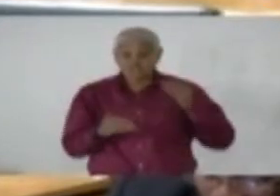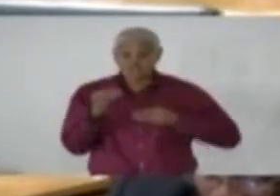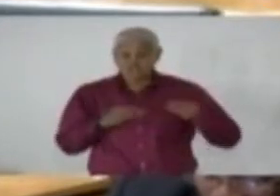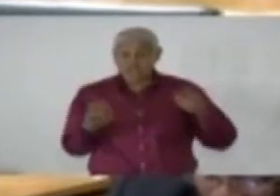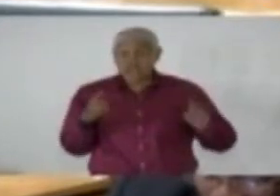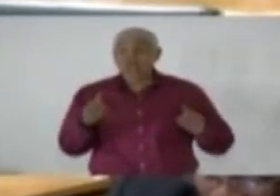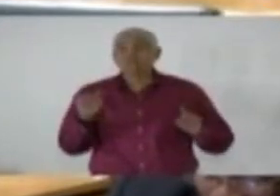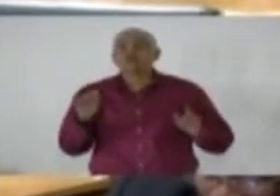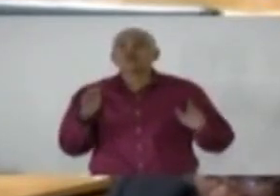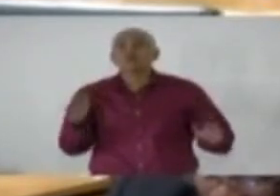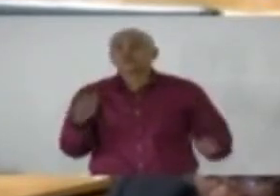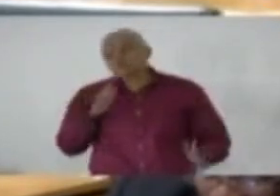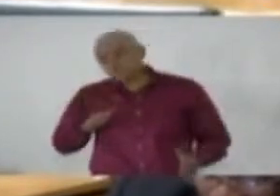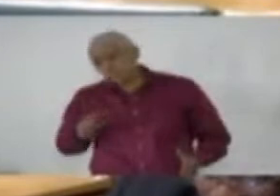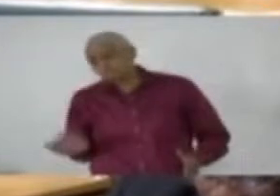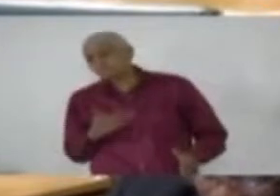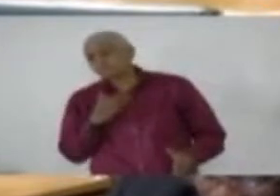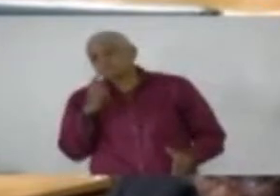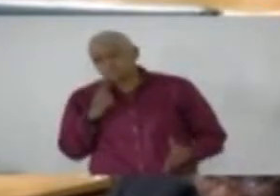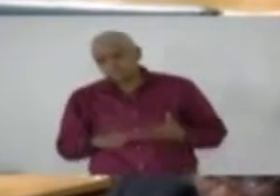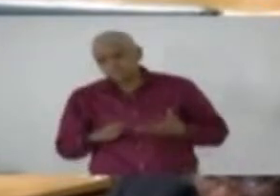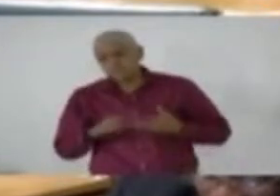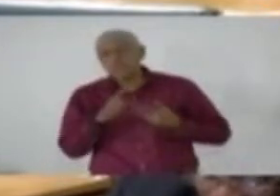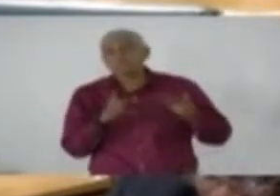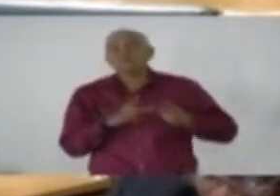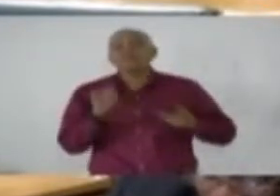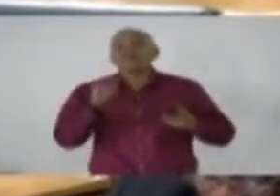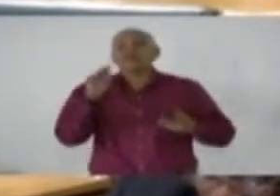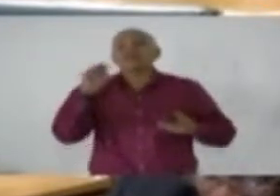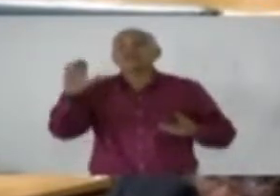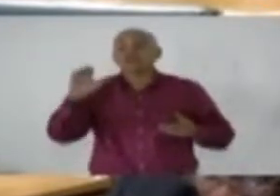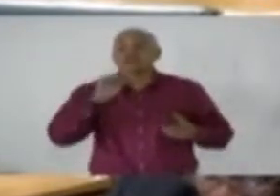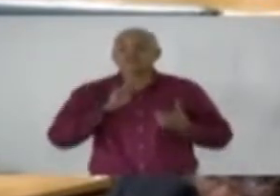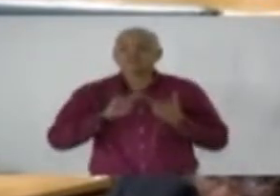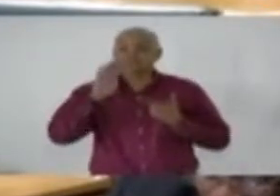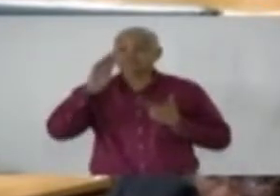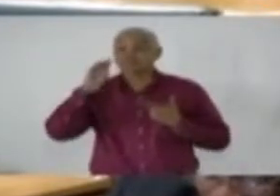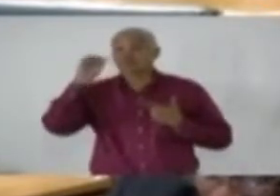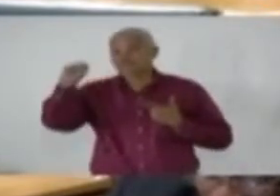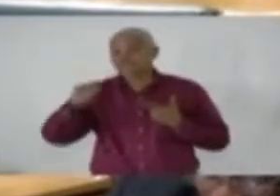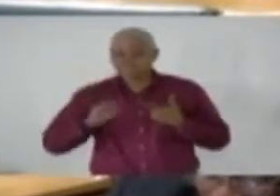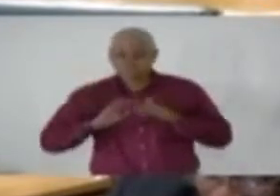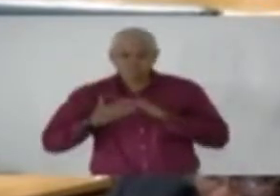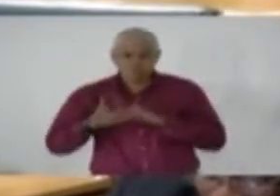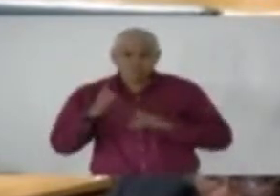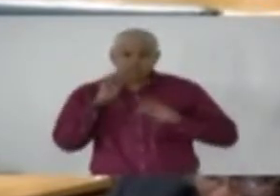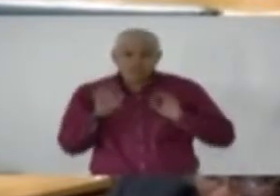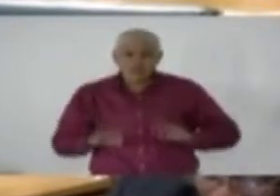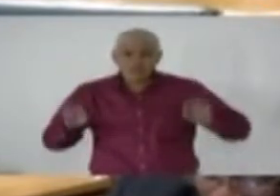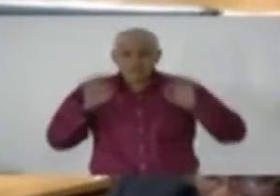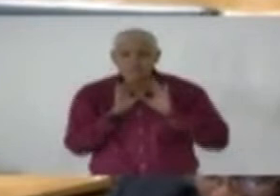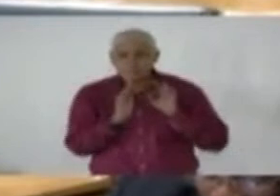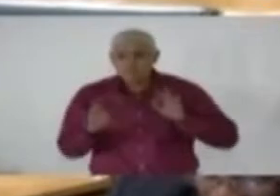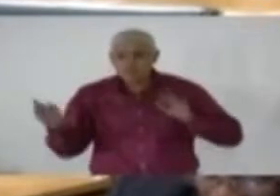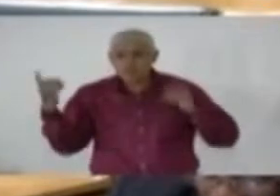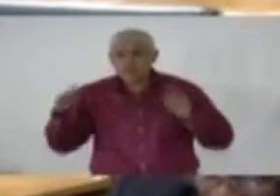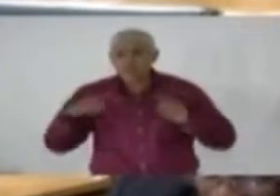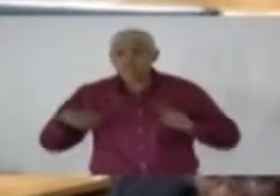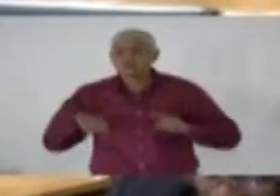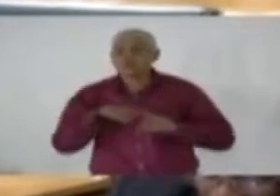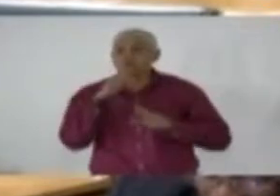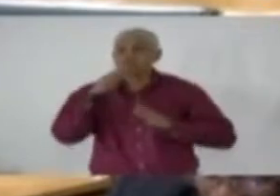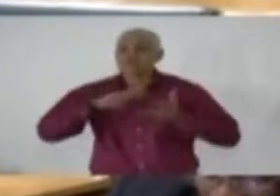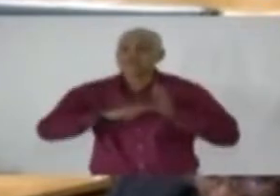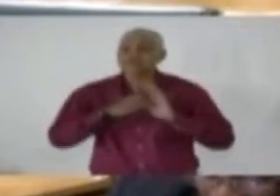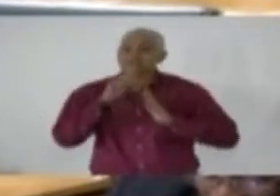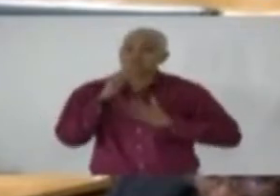way. So places like JANAC, the Bureau of Standards of Jamaica, very important, and we intend